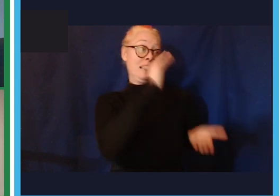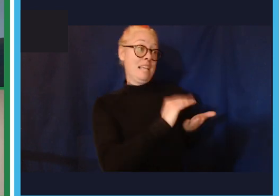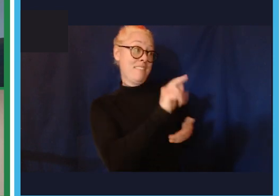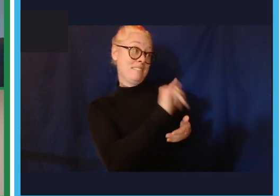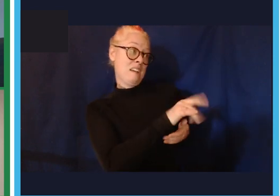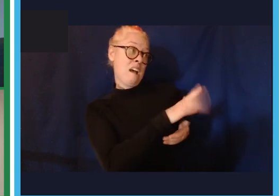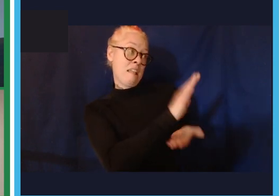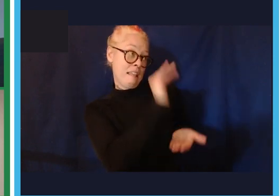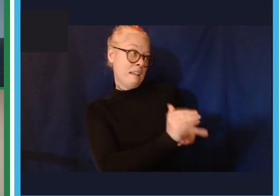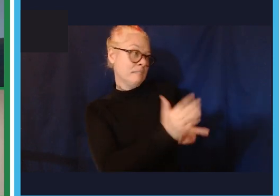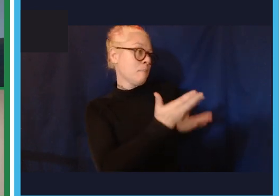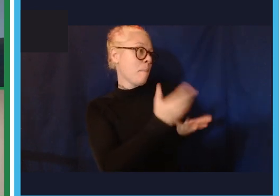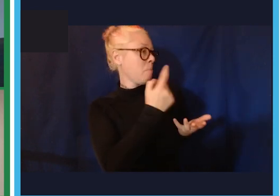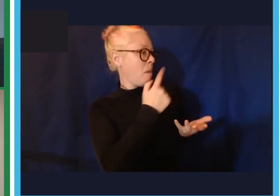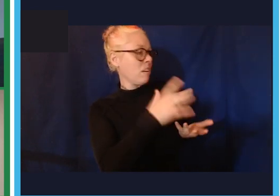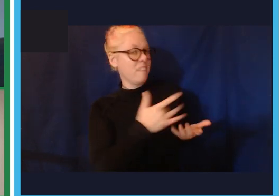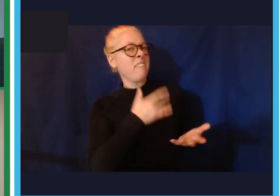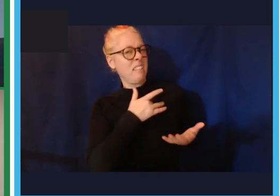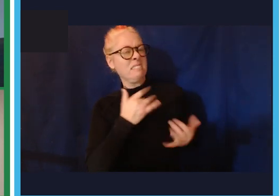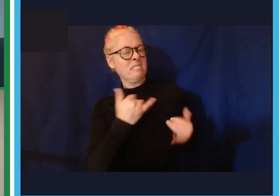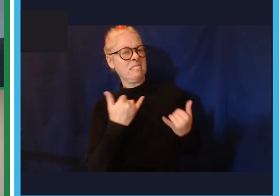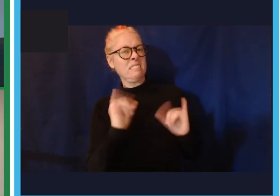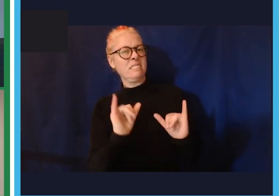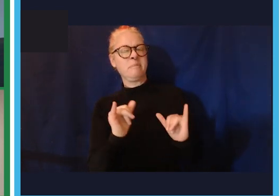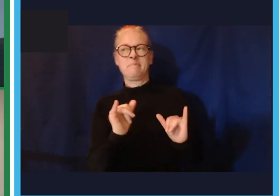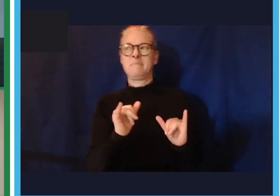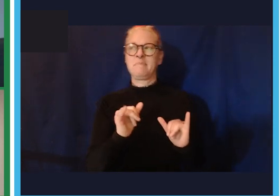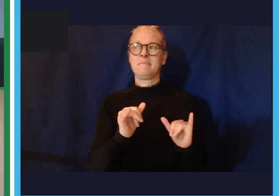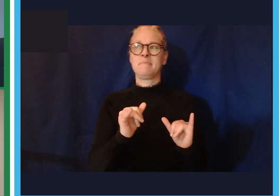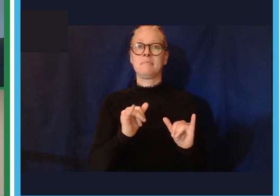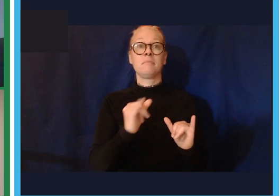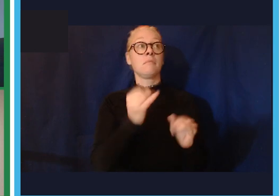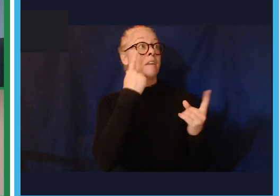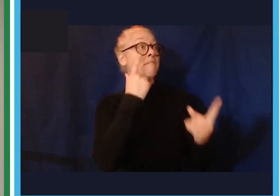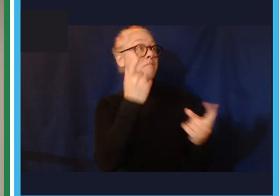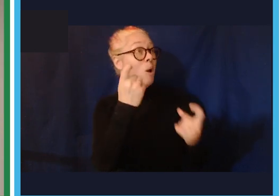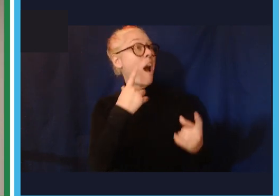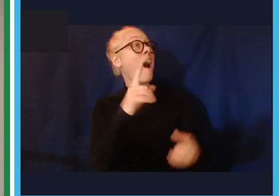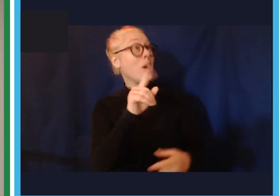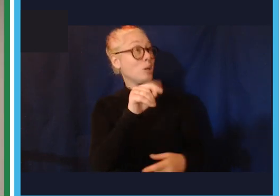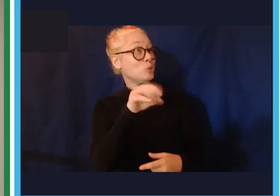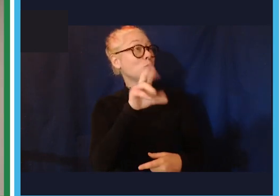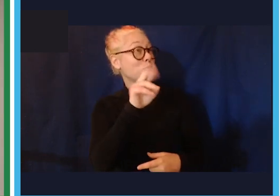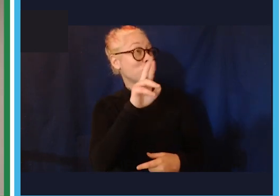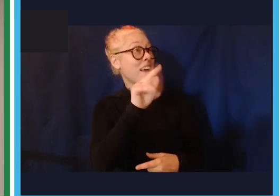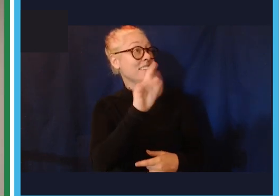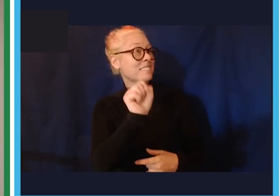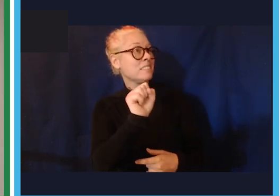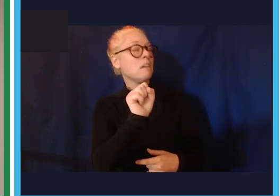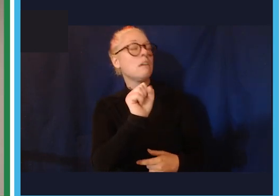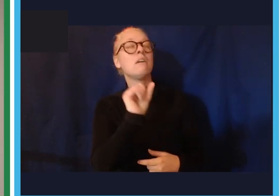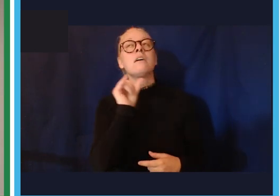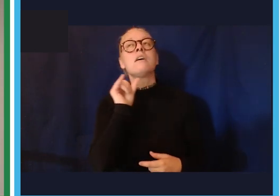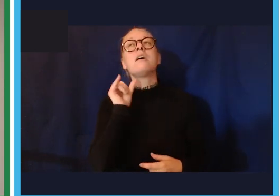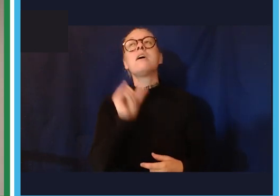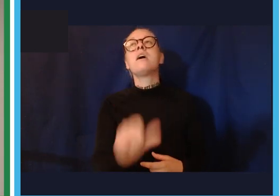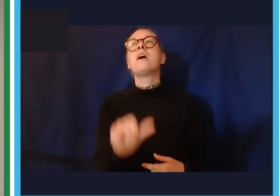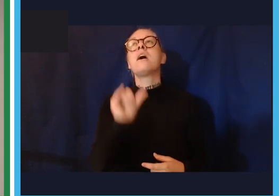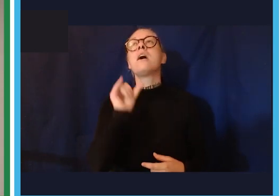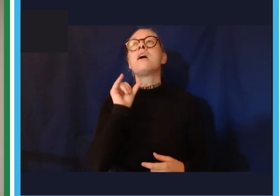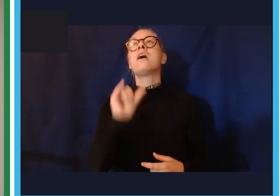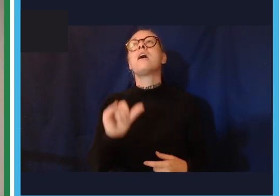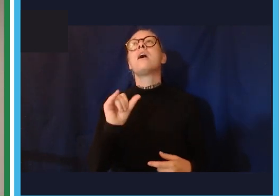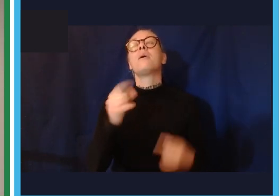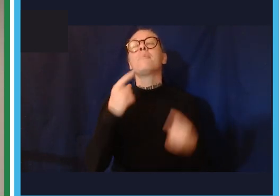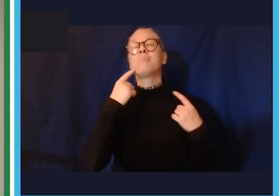that I was in grade 3 and I had vocal tics at the time that were kind of like inhaling,